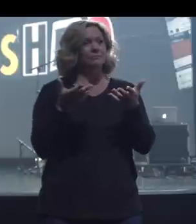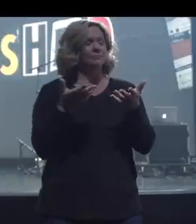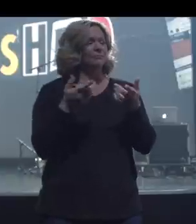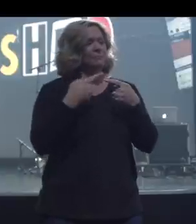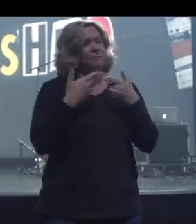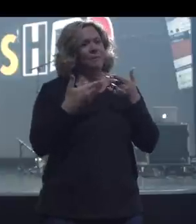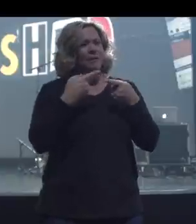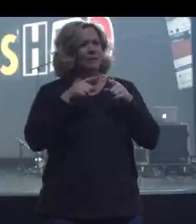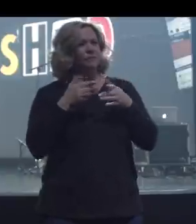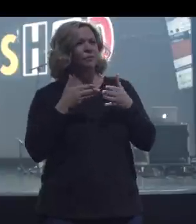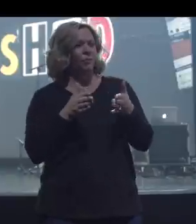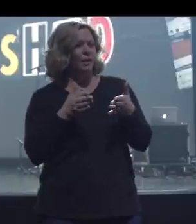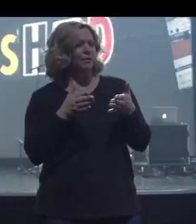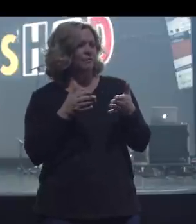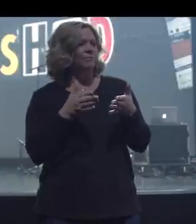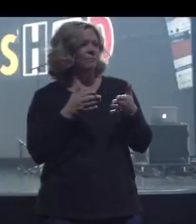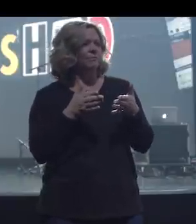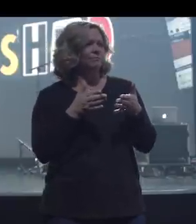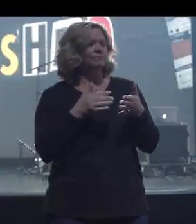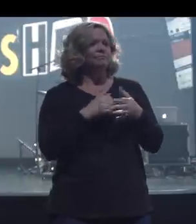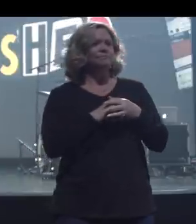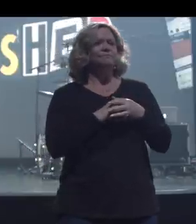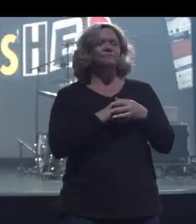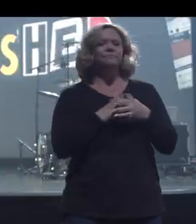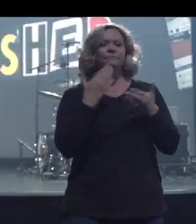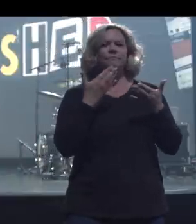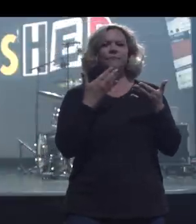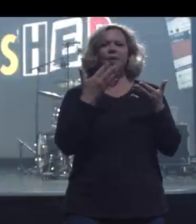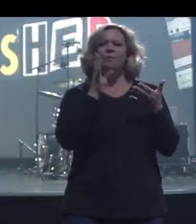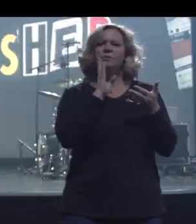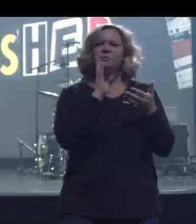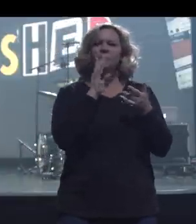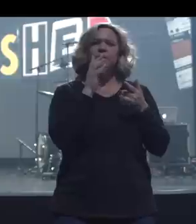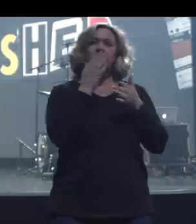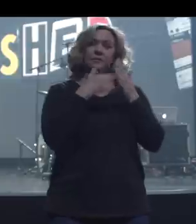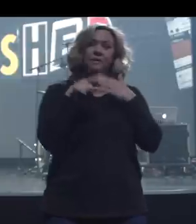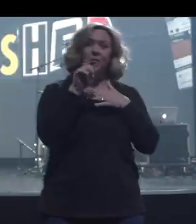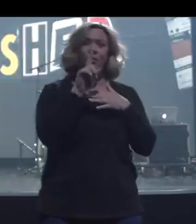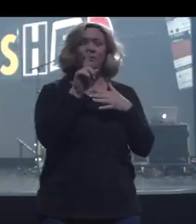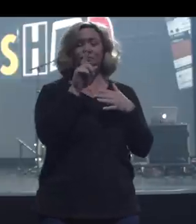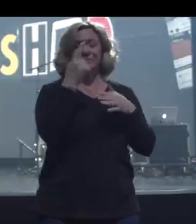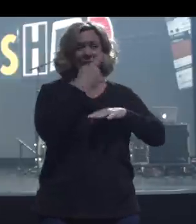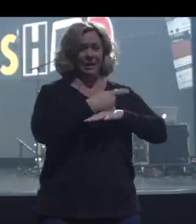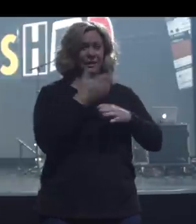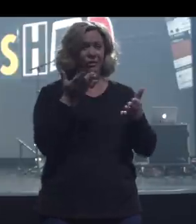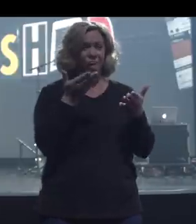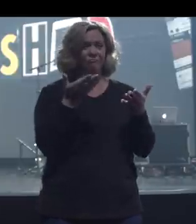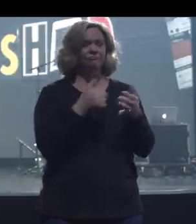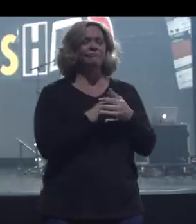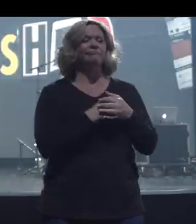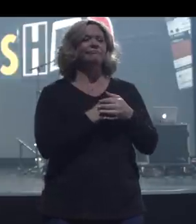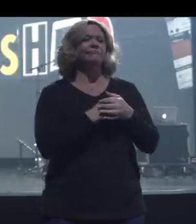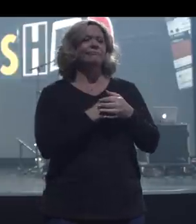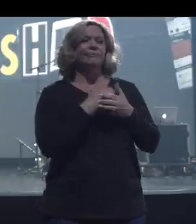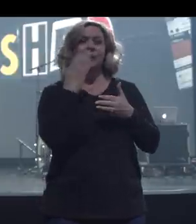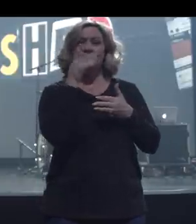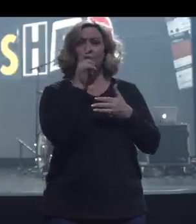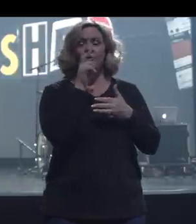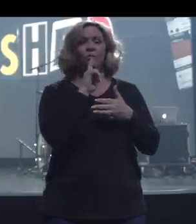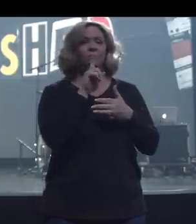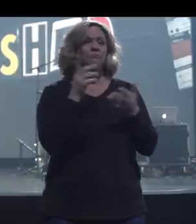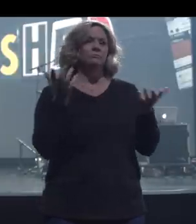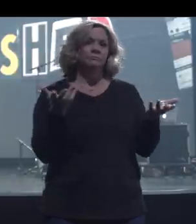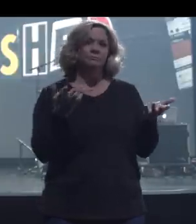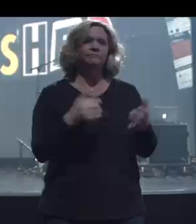way. I want to speak to someone here today. I don't know who this is. You know who you